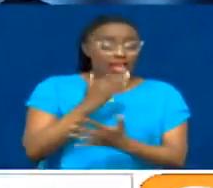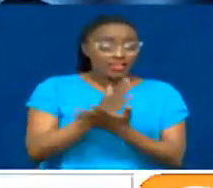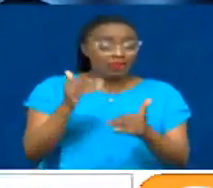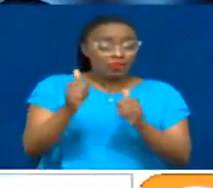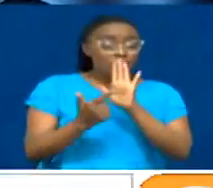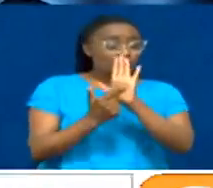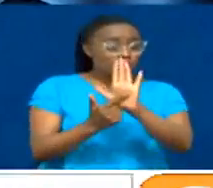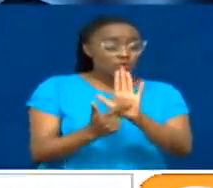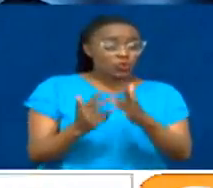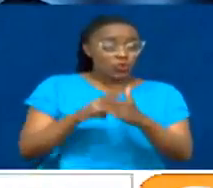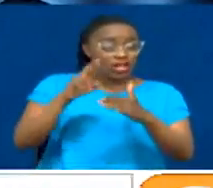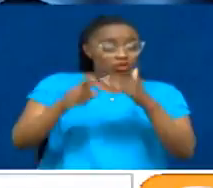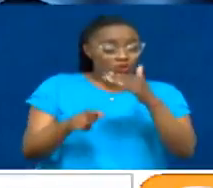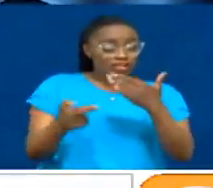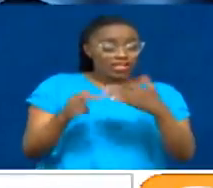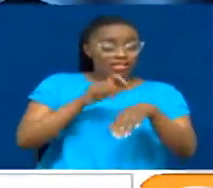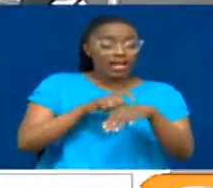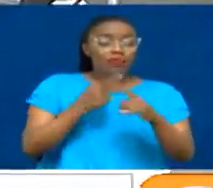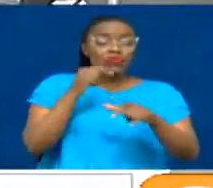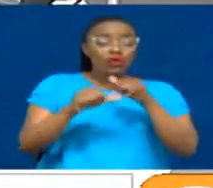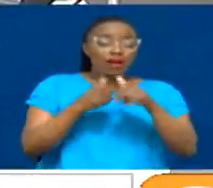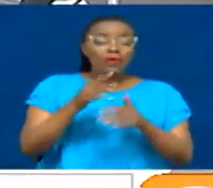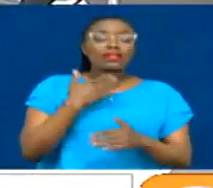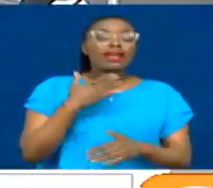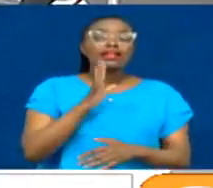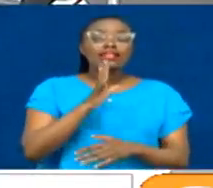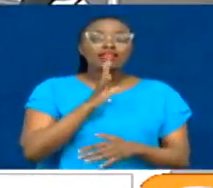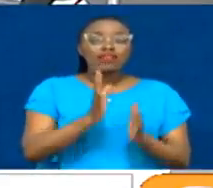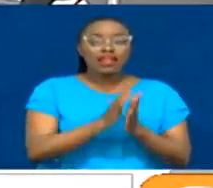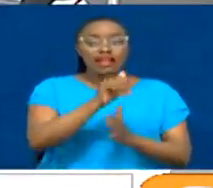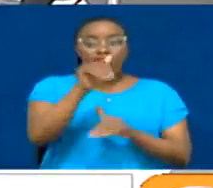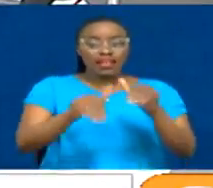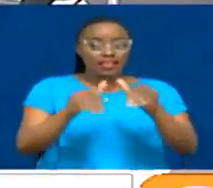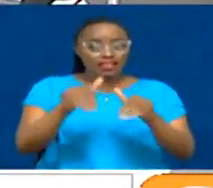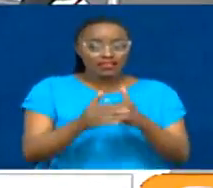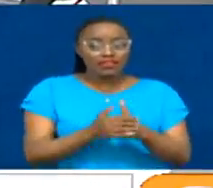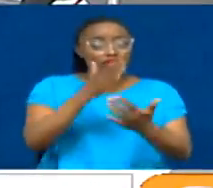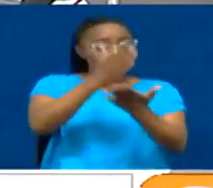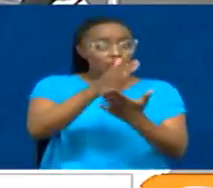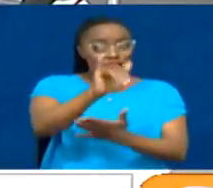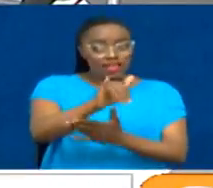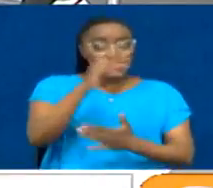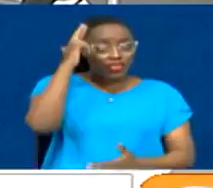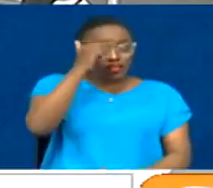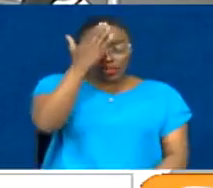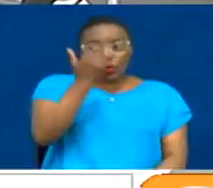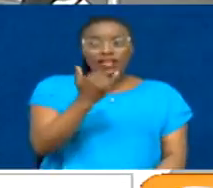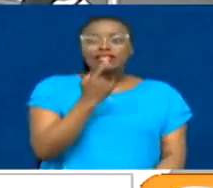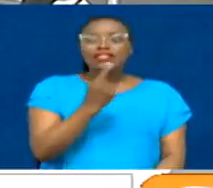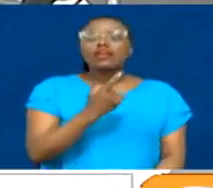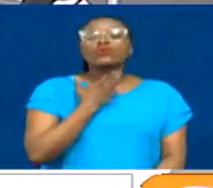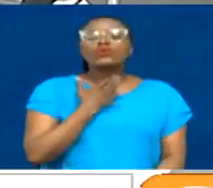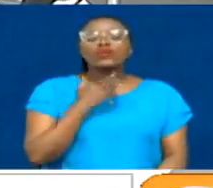speaks volumes when it comes to hate speech in this country, and at least before the elections begin. Absolutely, that's true. And that's why, just a quick one, and that's why